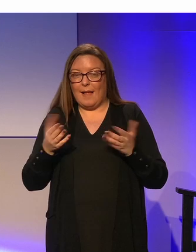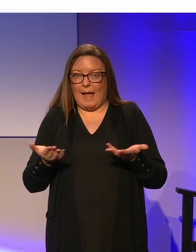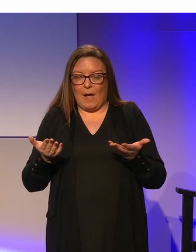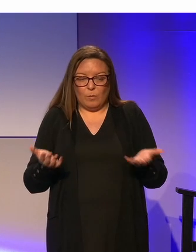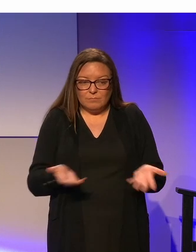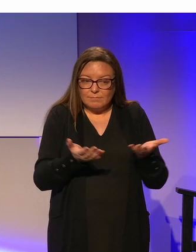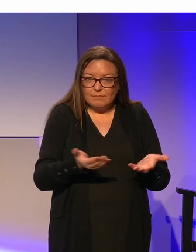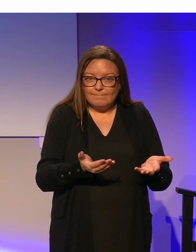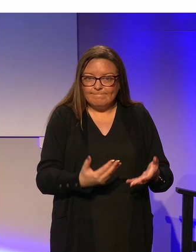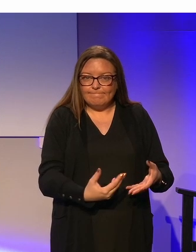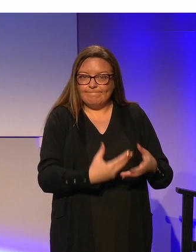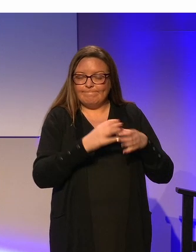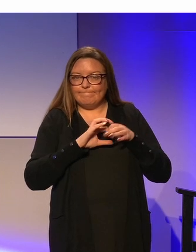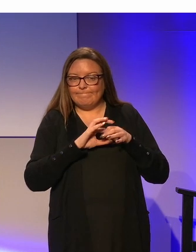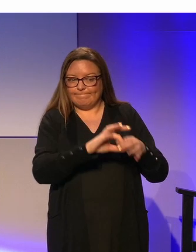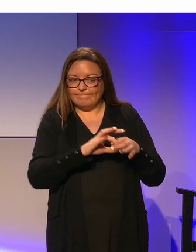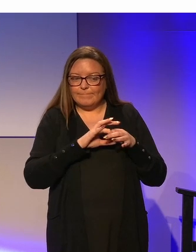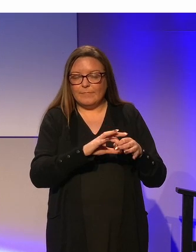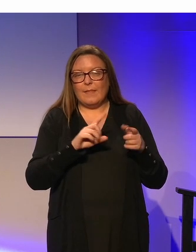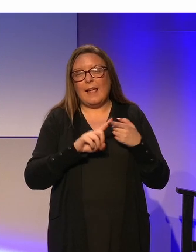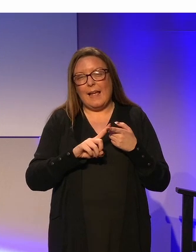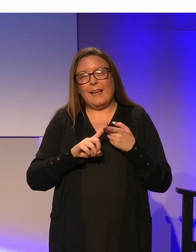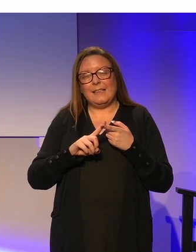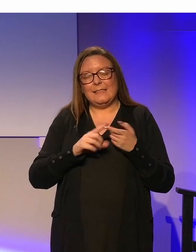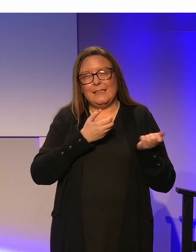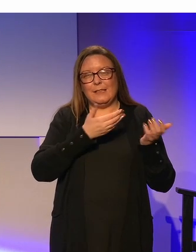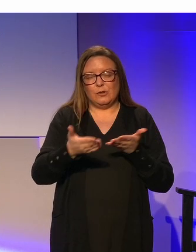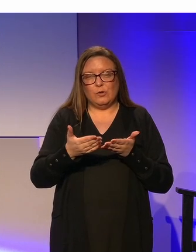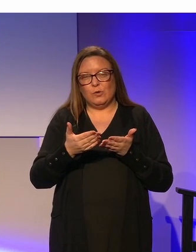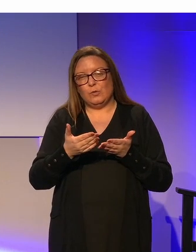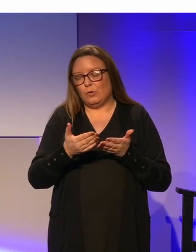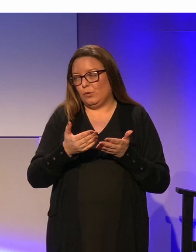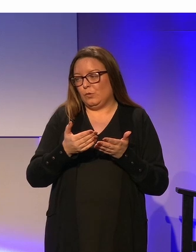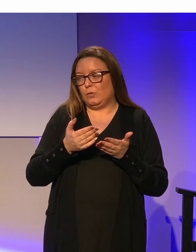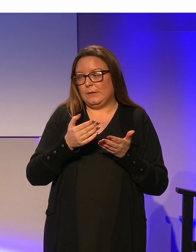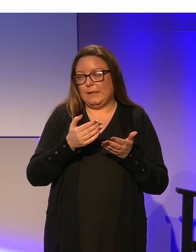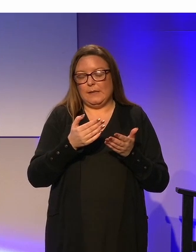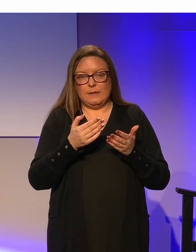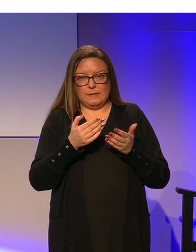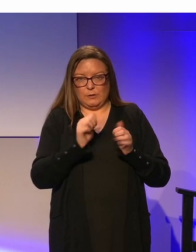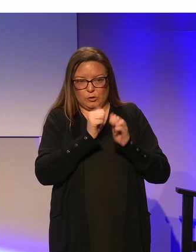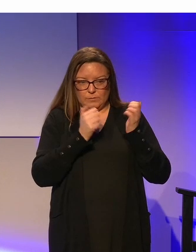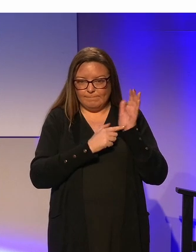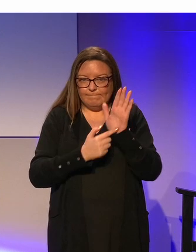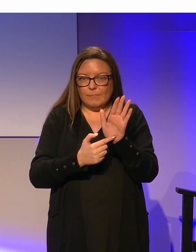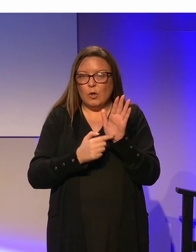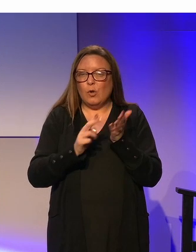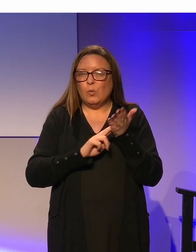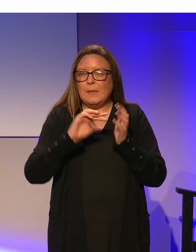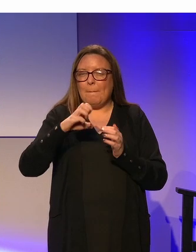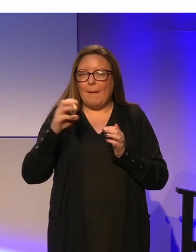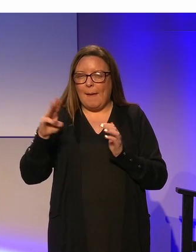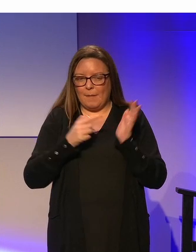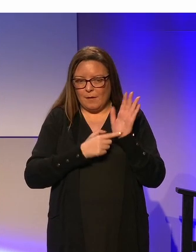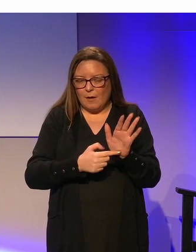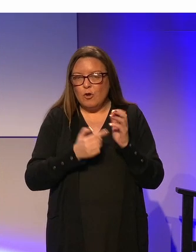introduce the idea of mapping, I suppose, as a medium through which we can represent experiences,